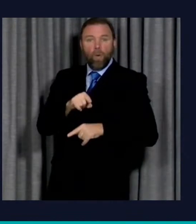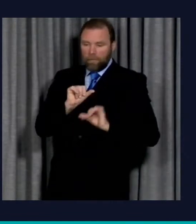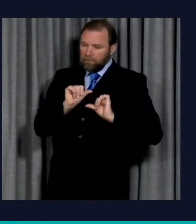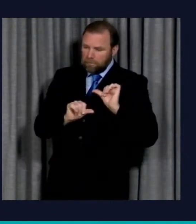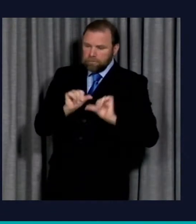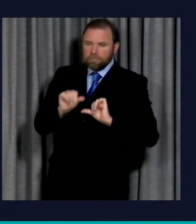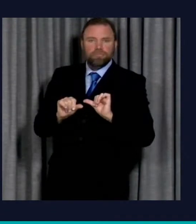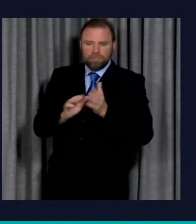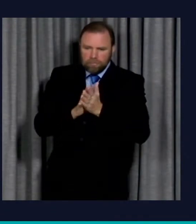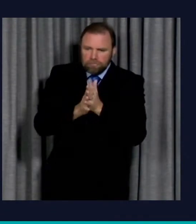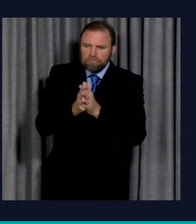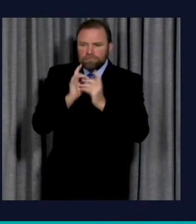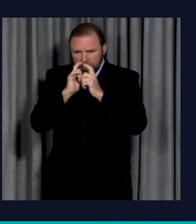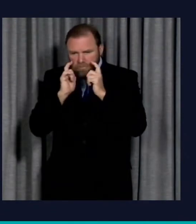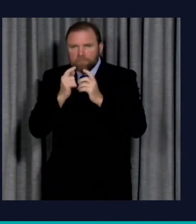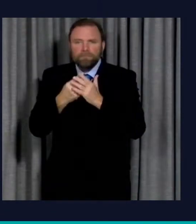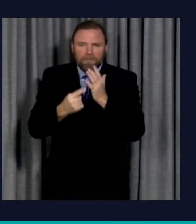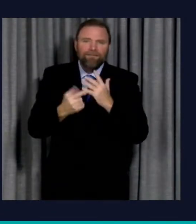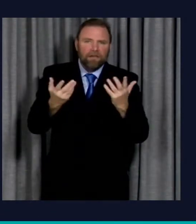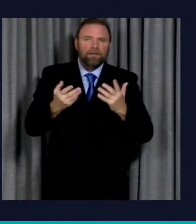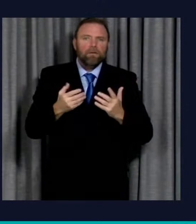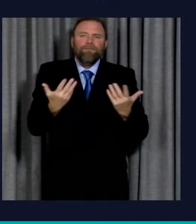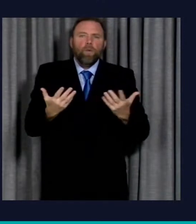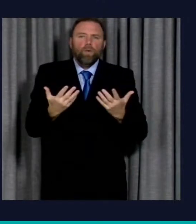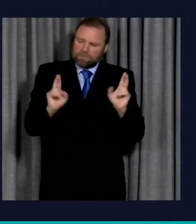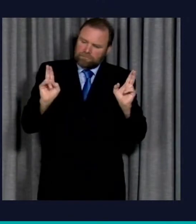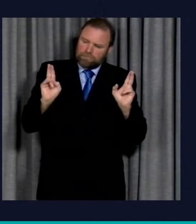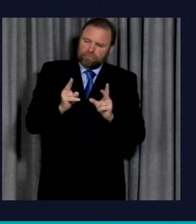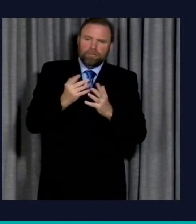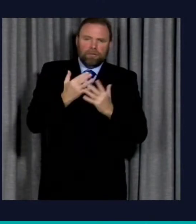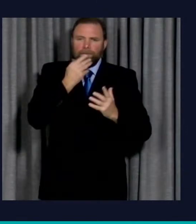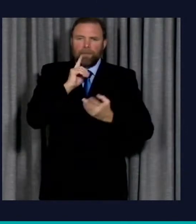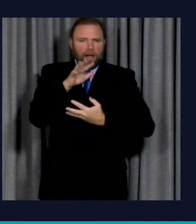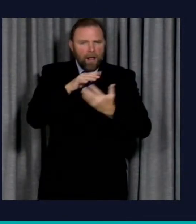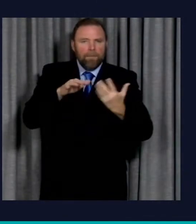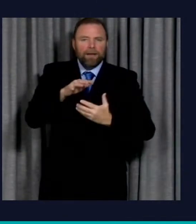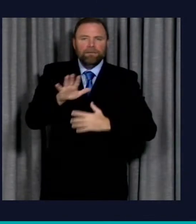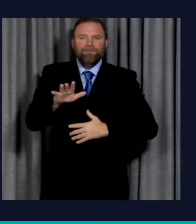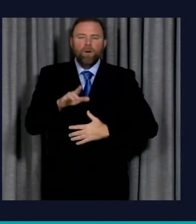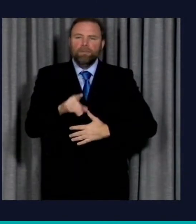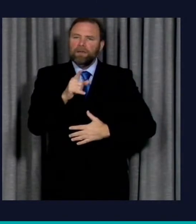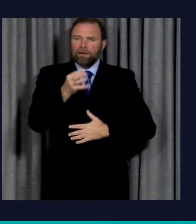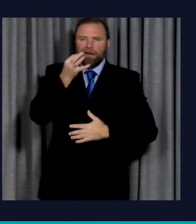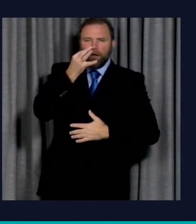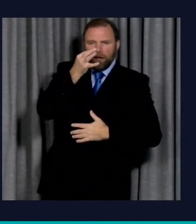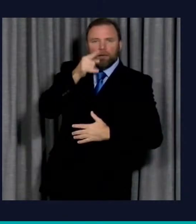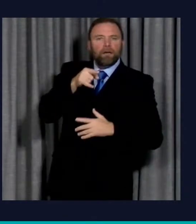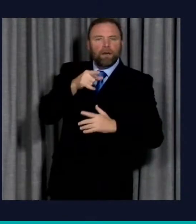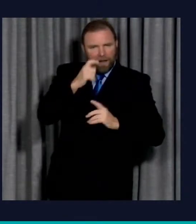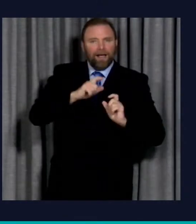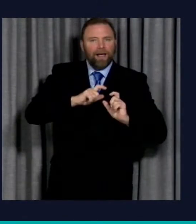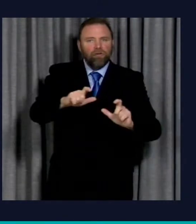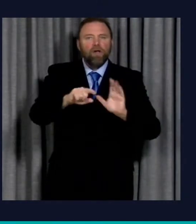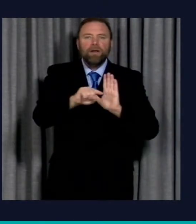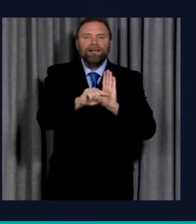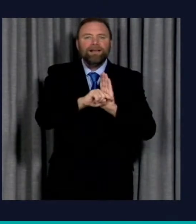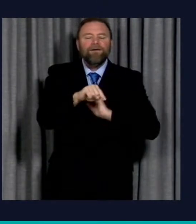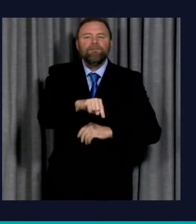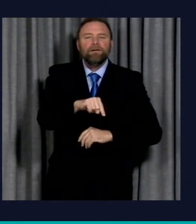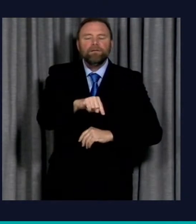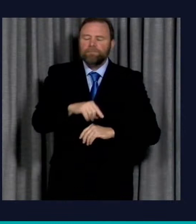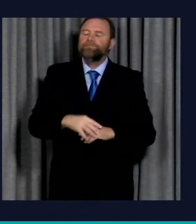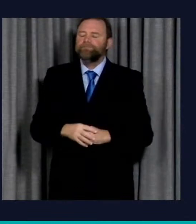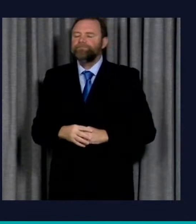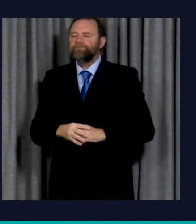to keep themselves safe, including limiting the number of people they mix with as much as possible. If you've